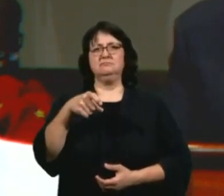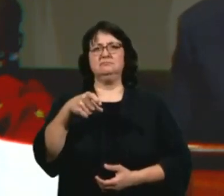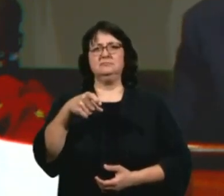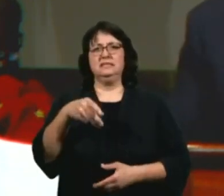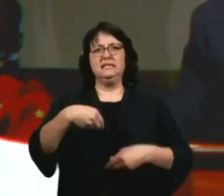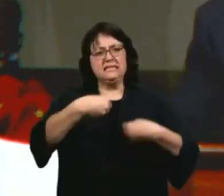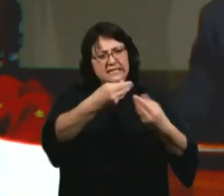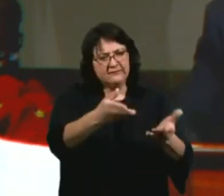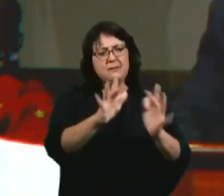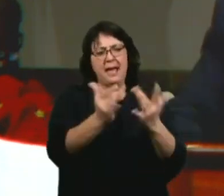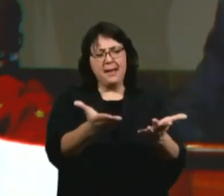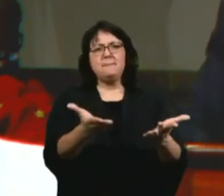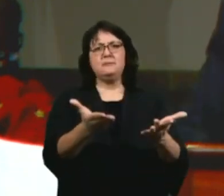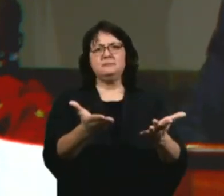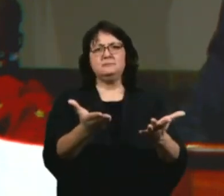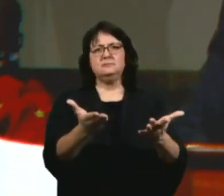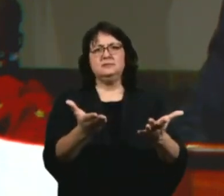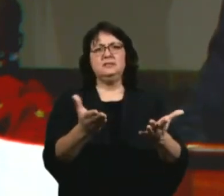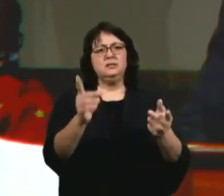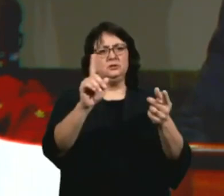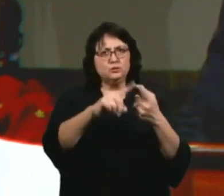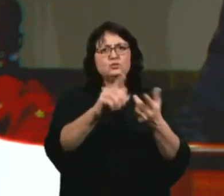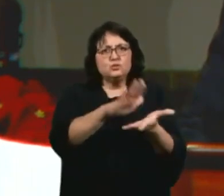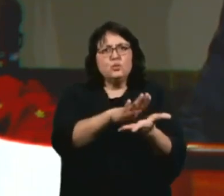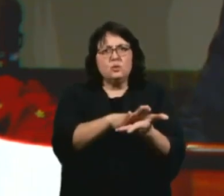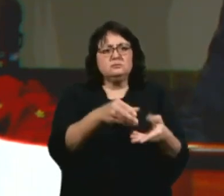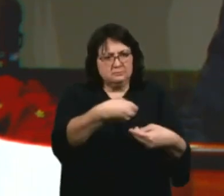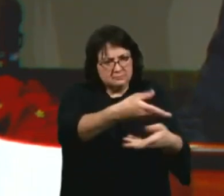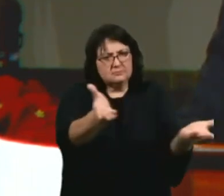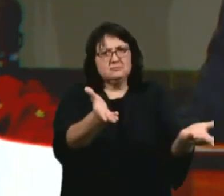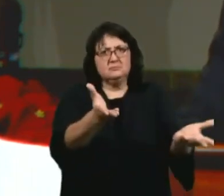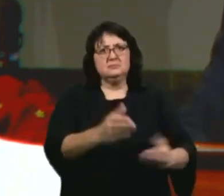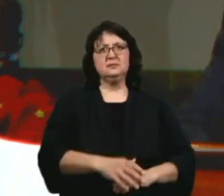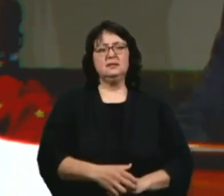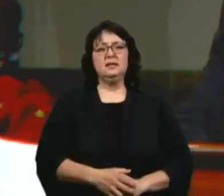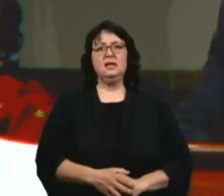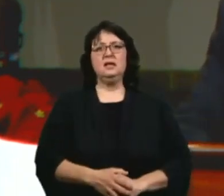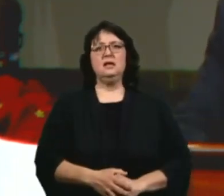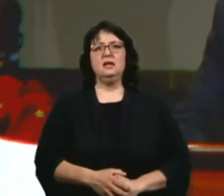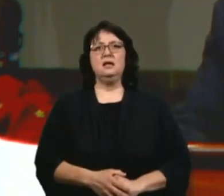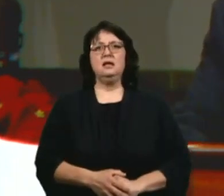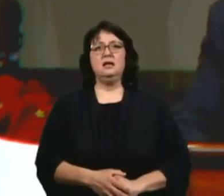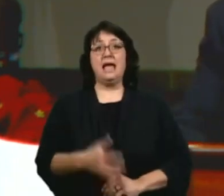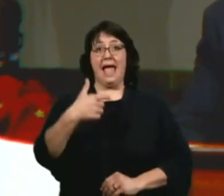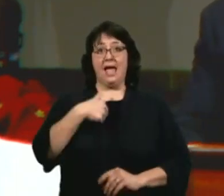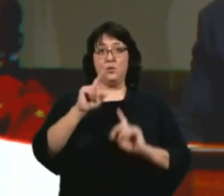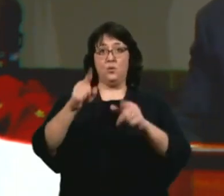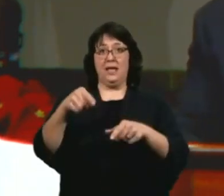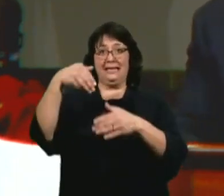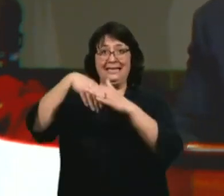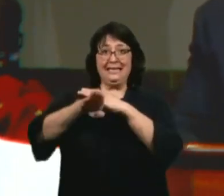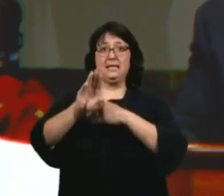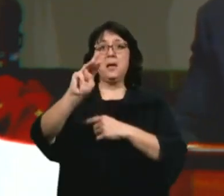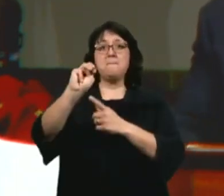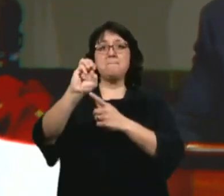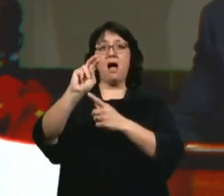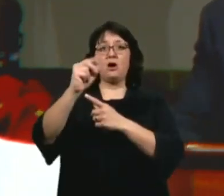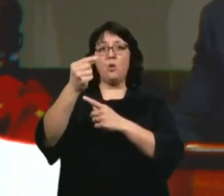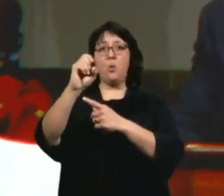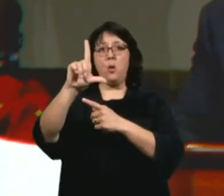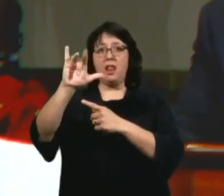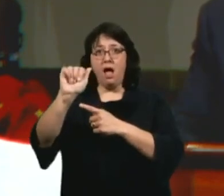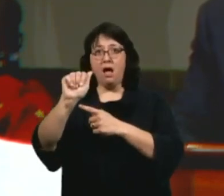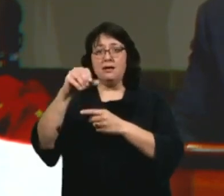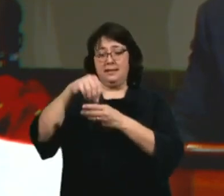is get the Bible back into the schools. I was in Mongolia with my Bible